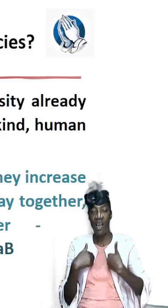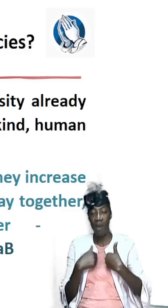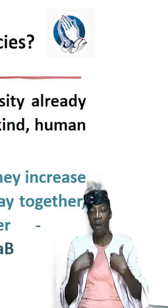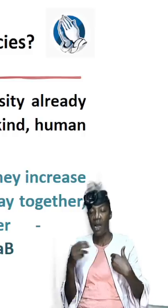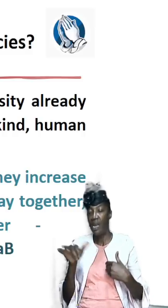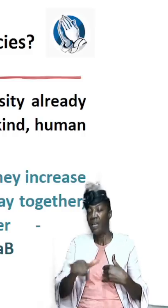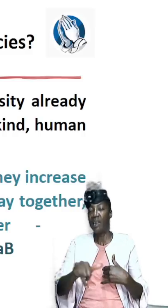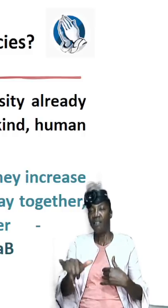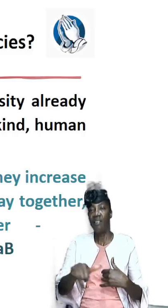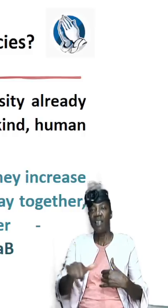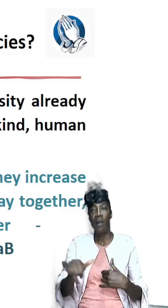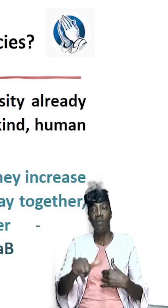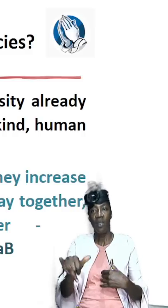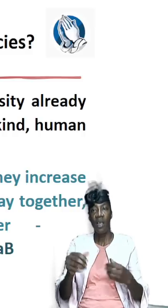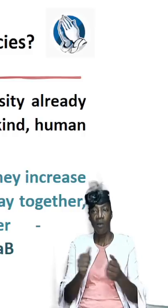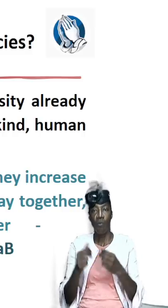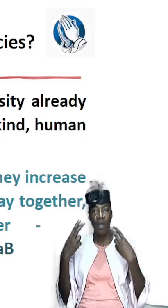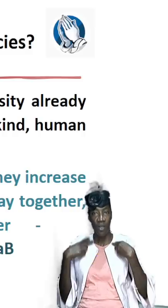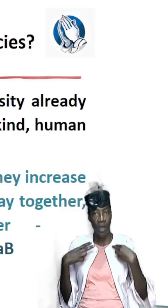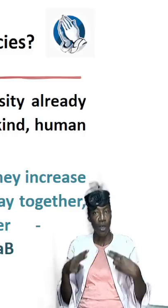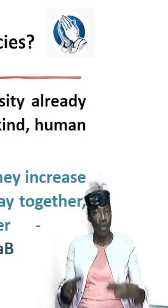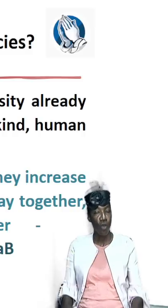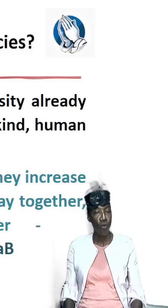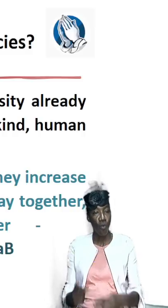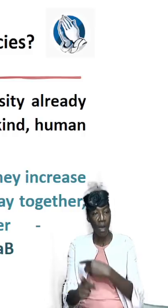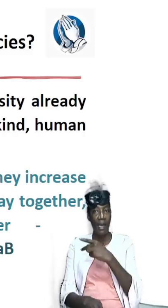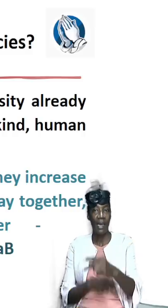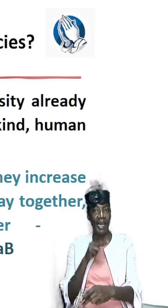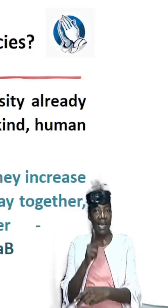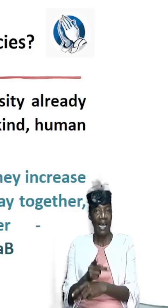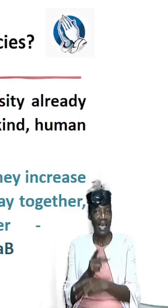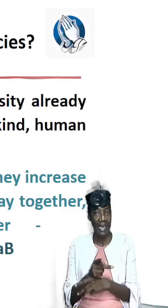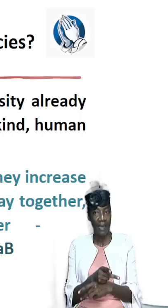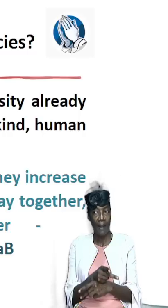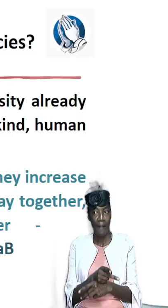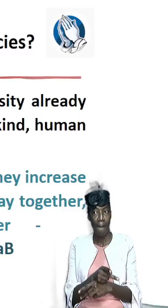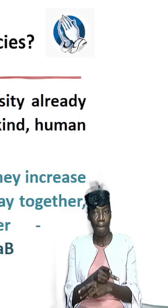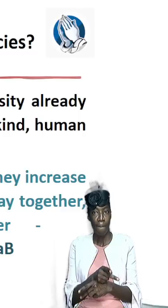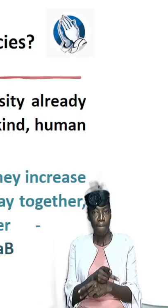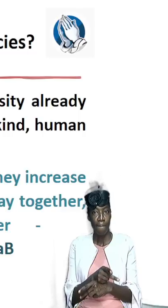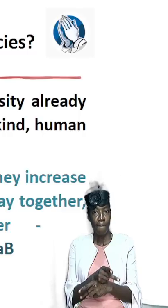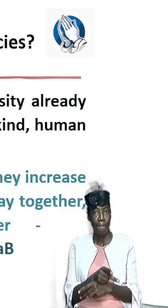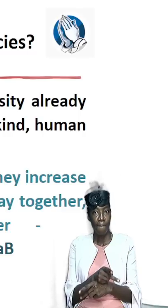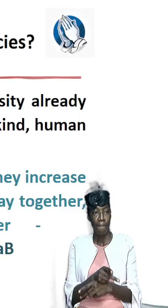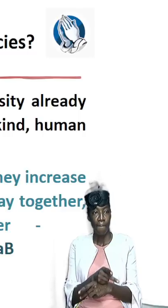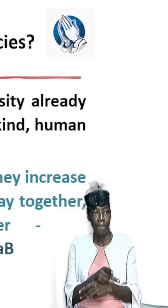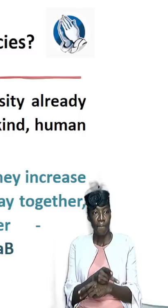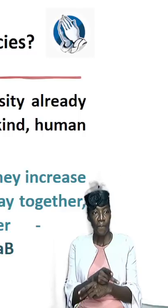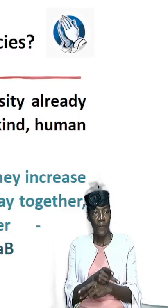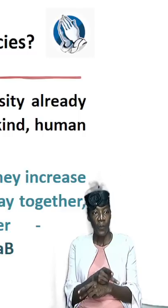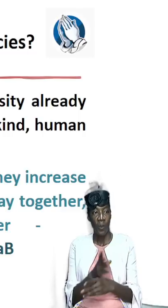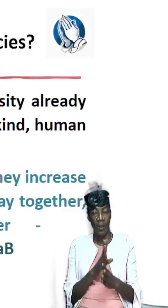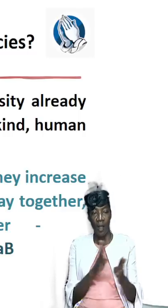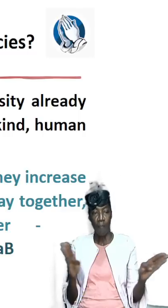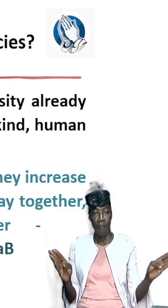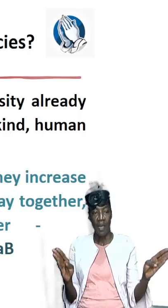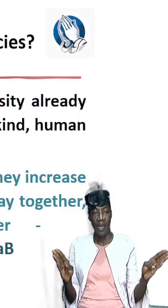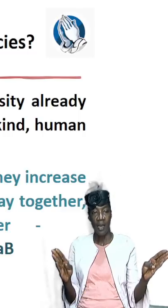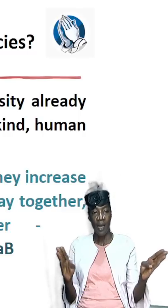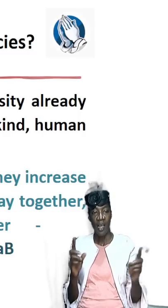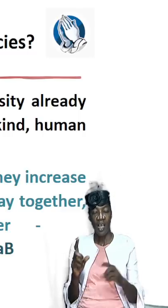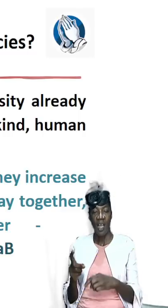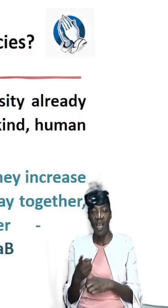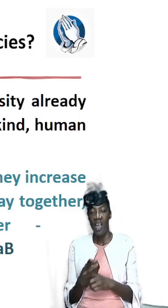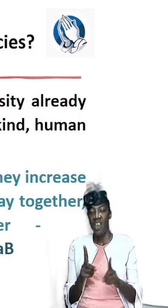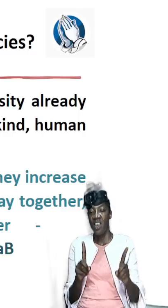very same thing with humankind, right? That vast diverseness is there